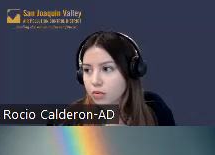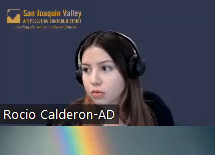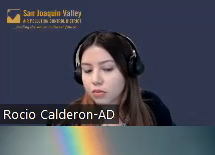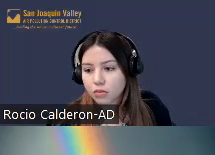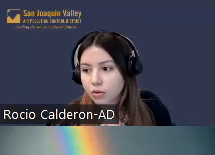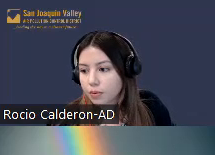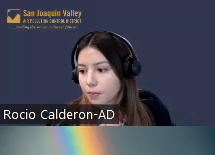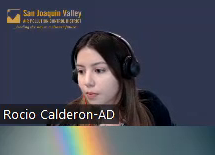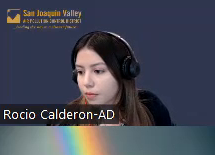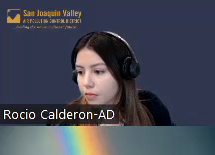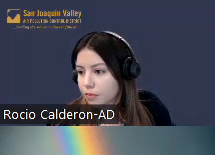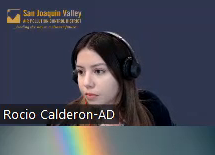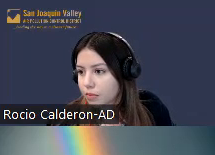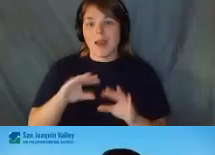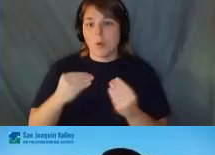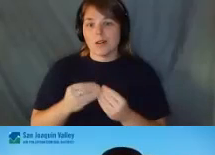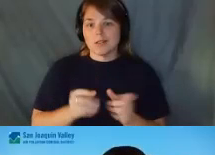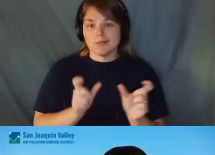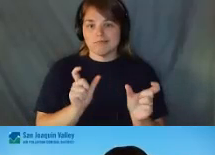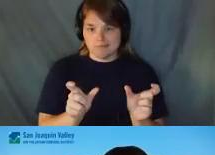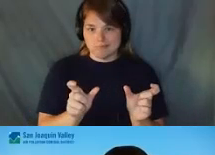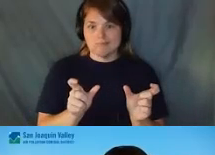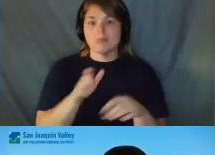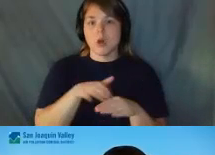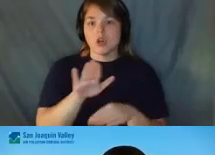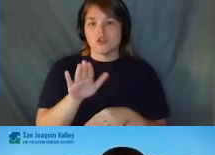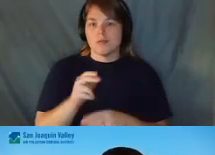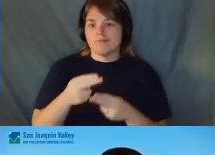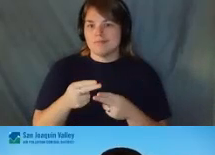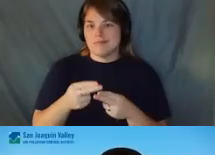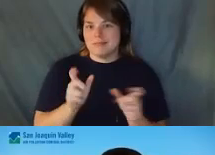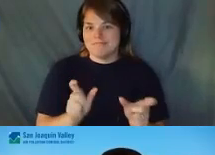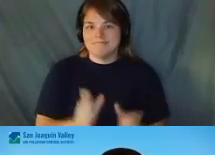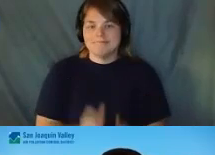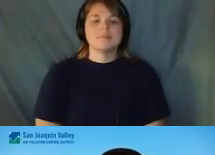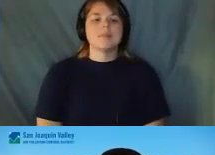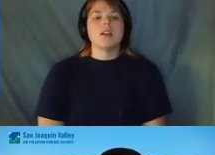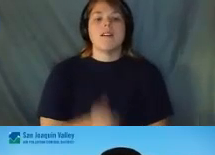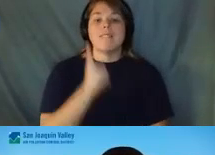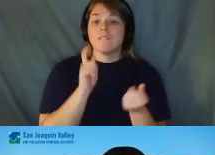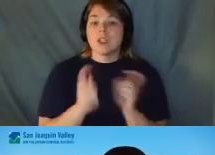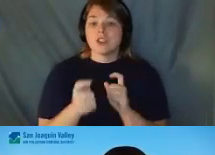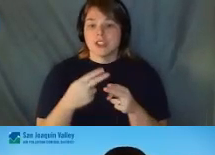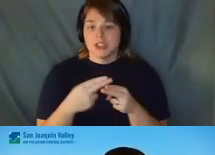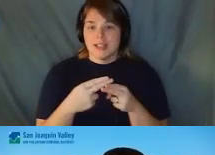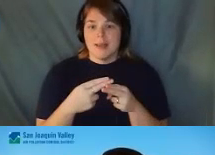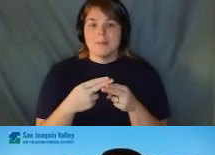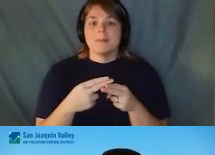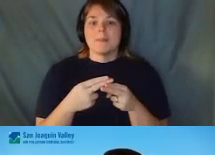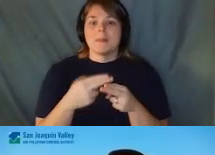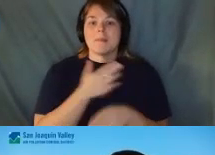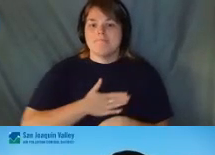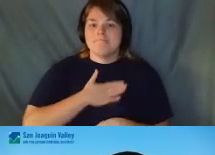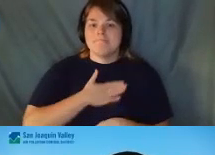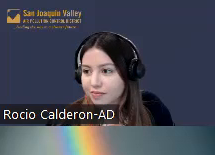and organization are shown as your screen name. To change your screen name, we ask for you to go ahead and